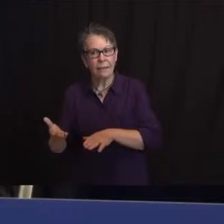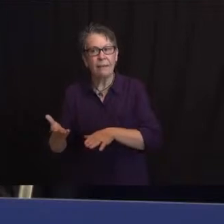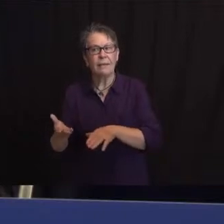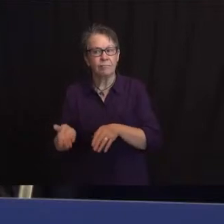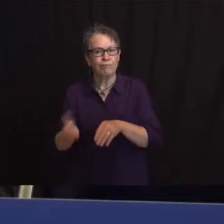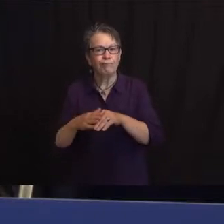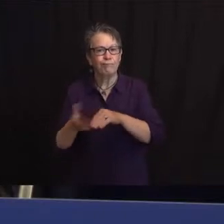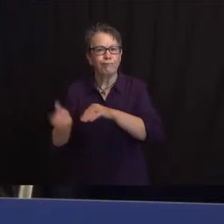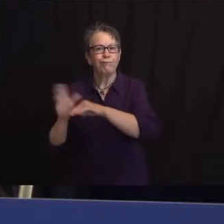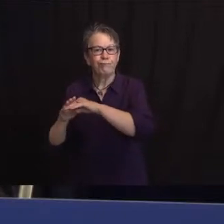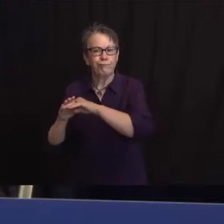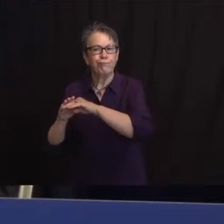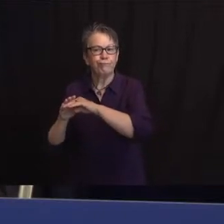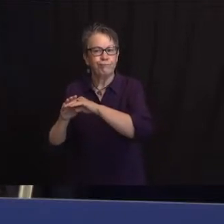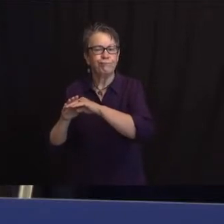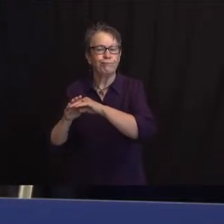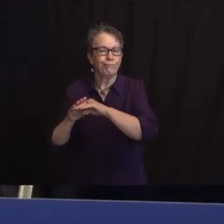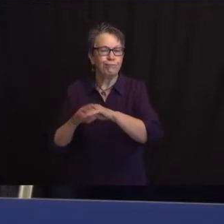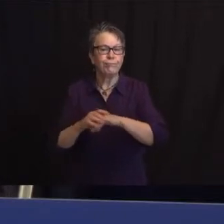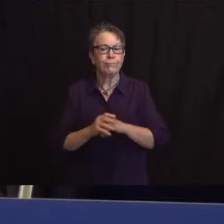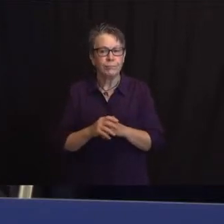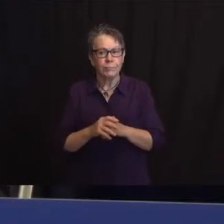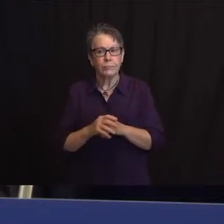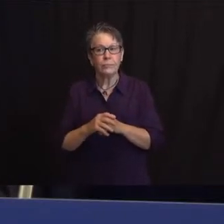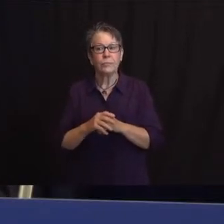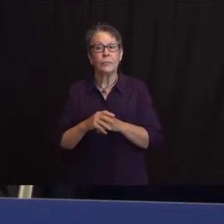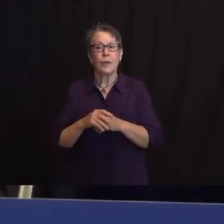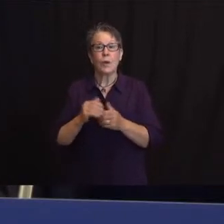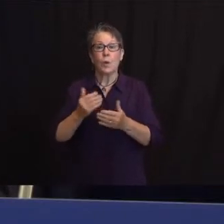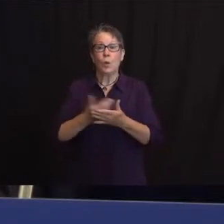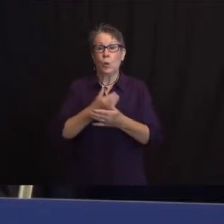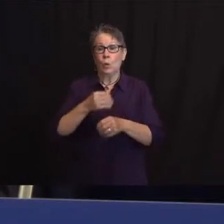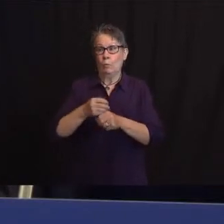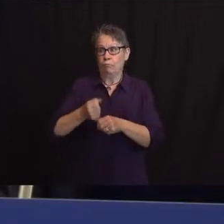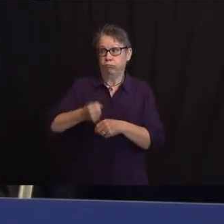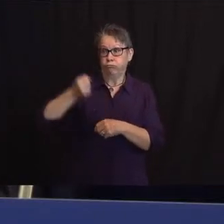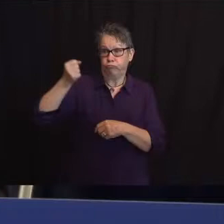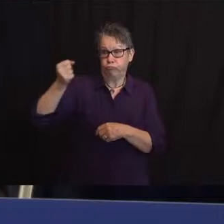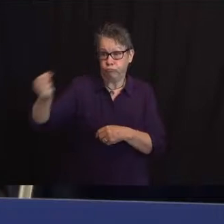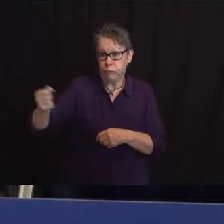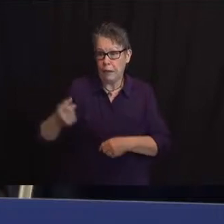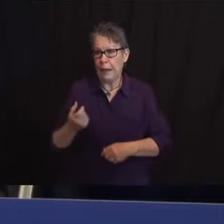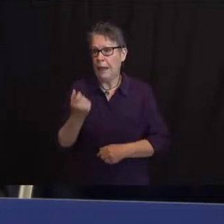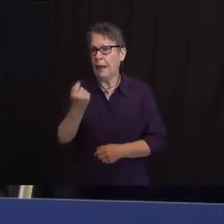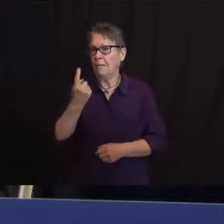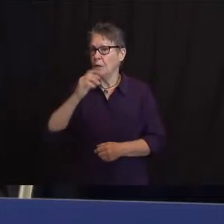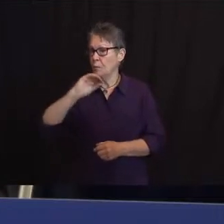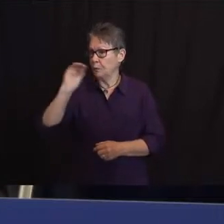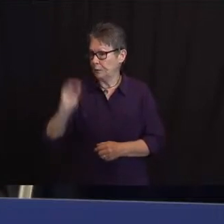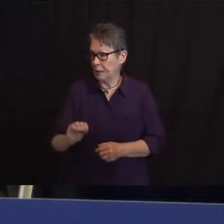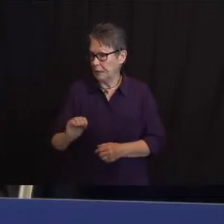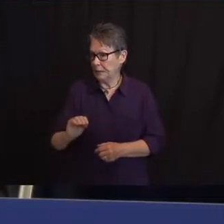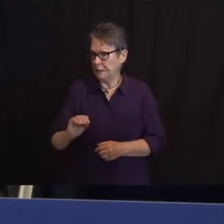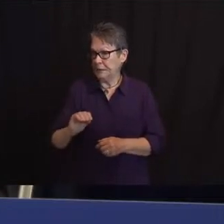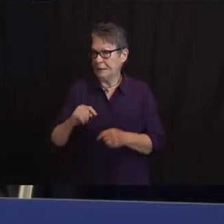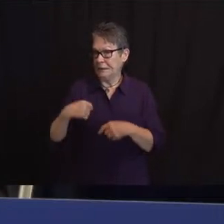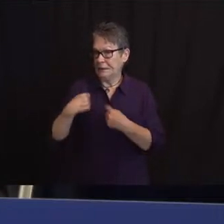Interestingly, 11% of the new hospitalizations over the weekend were between the ages of 30 and 39.